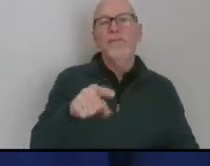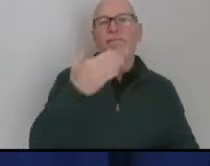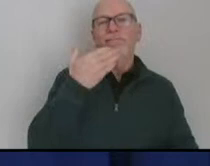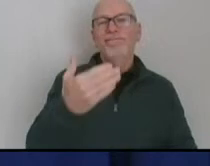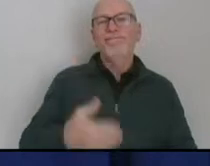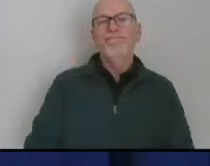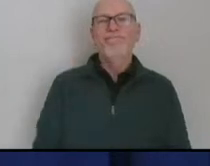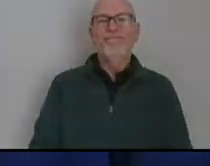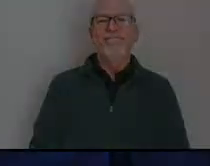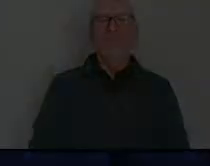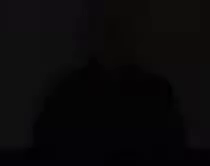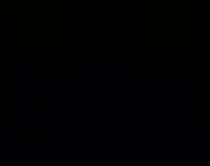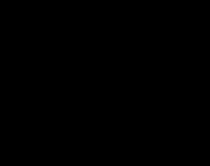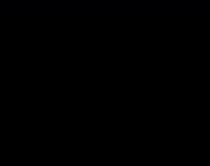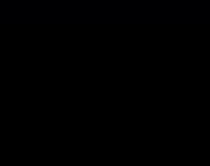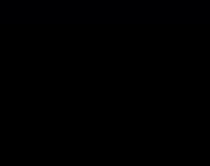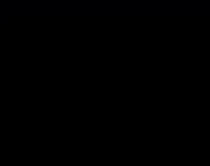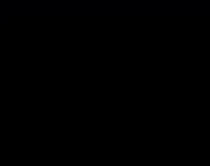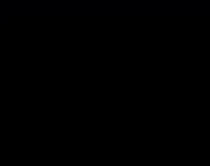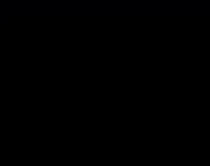microphone.